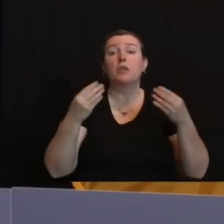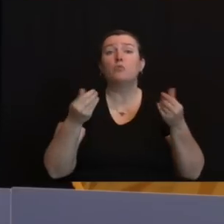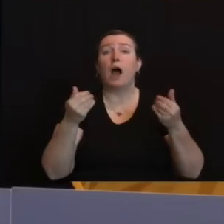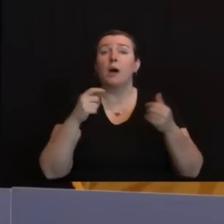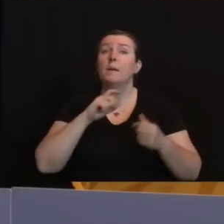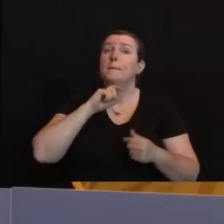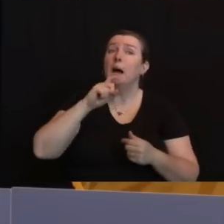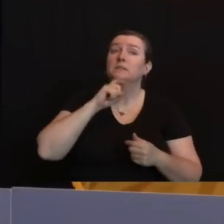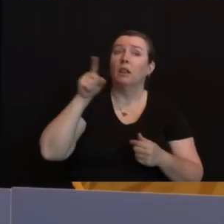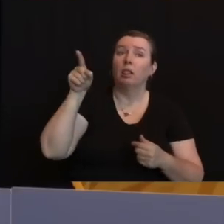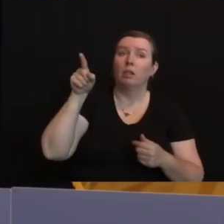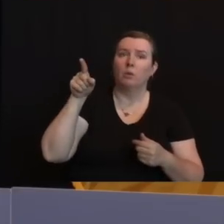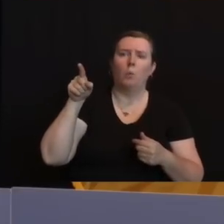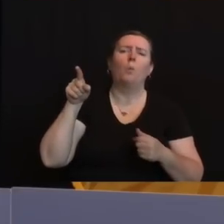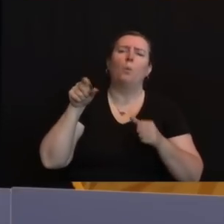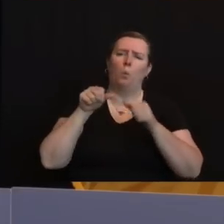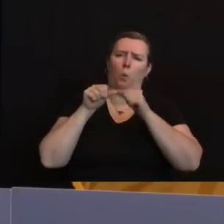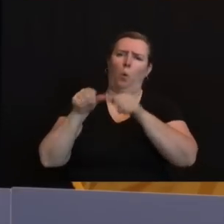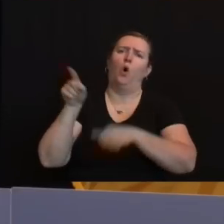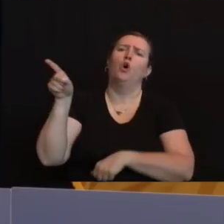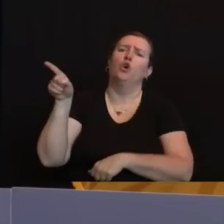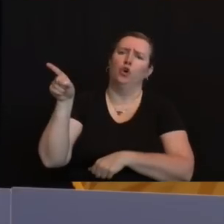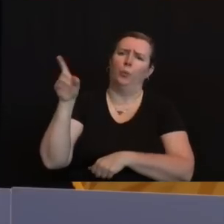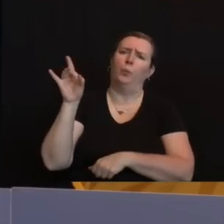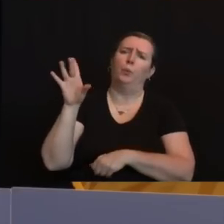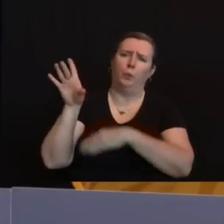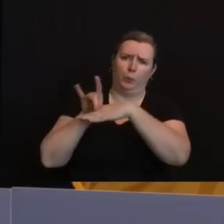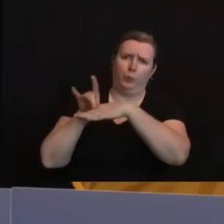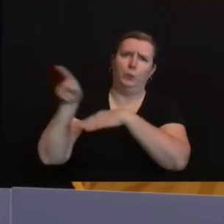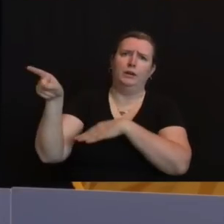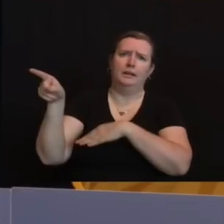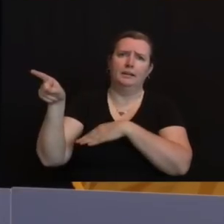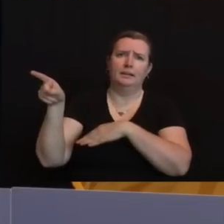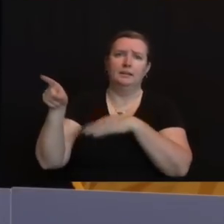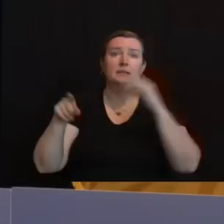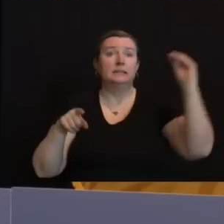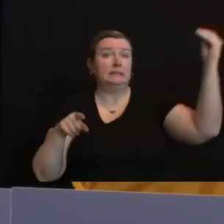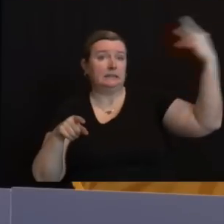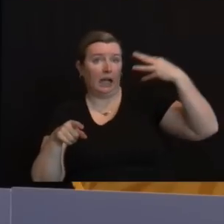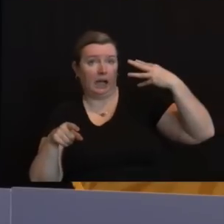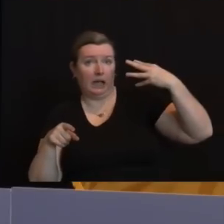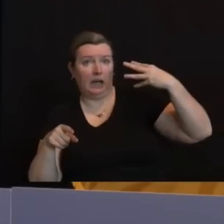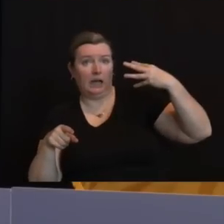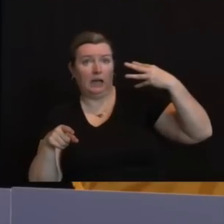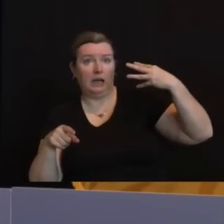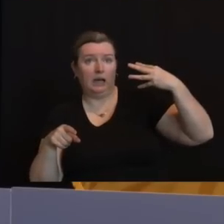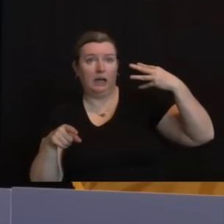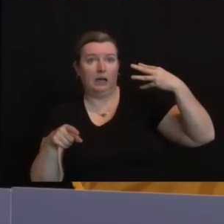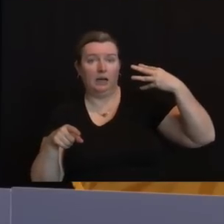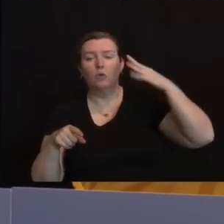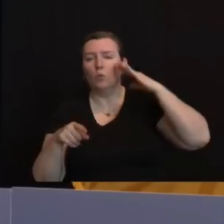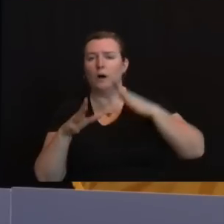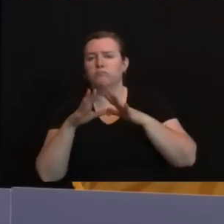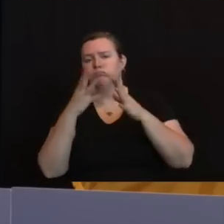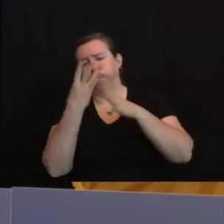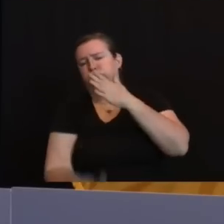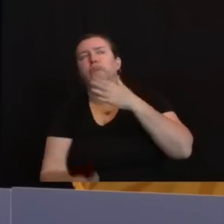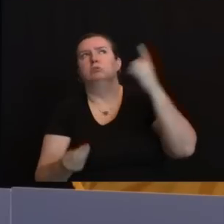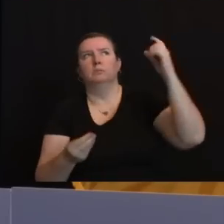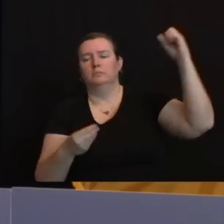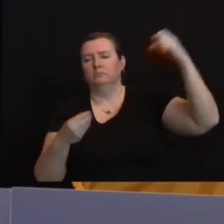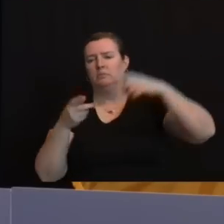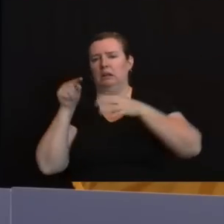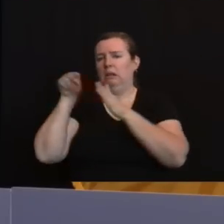hand, you'd expect it to do worse in direct sunshine, which tends to cause degradation of viruses faster. Yep.